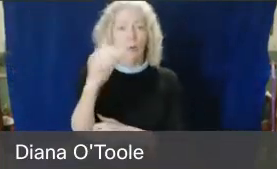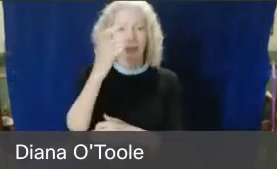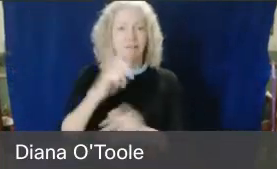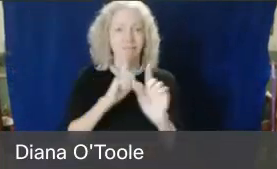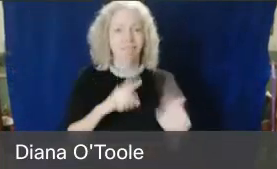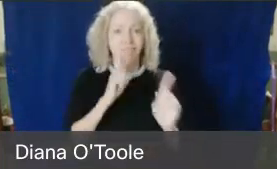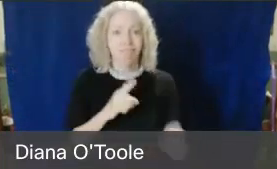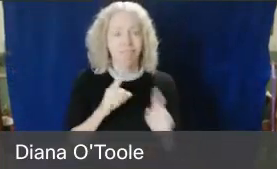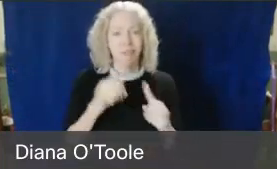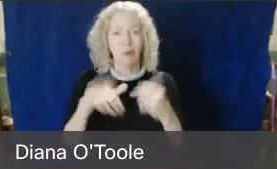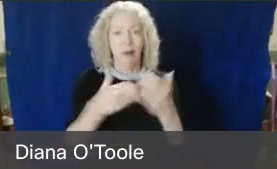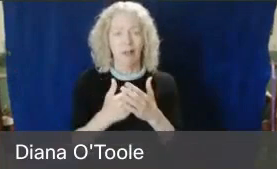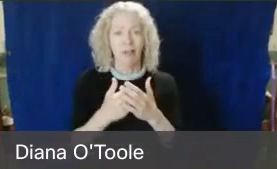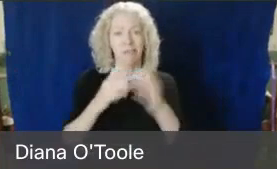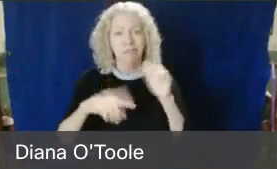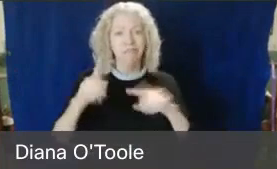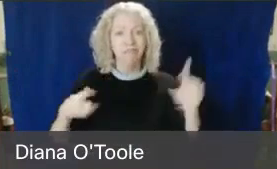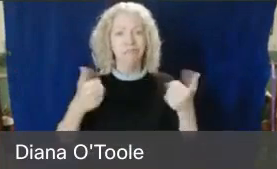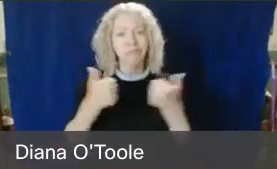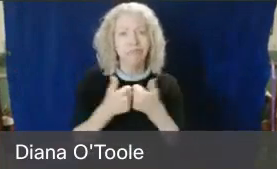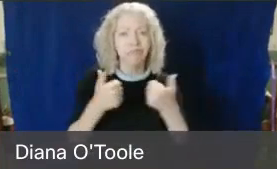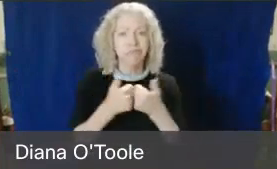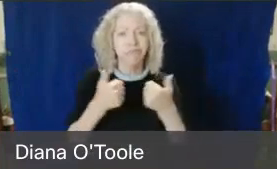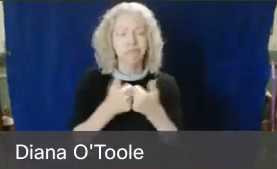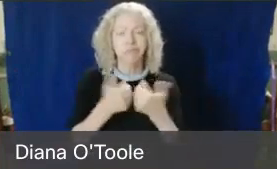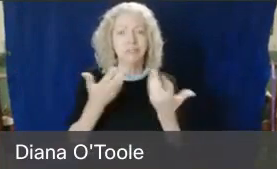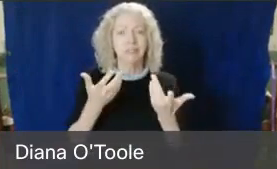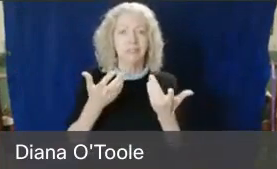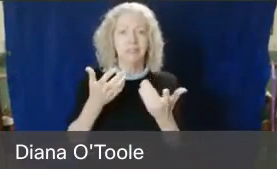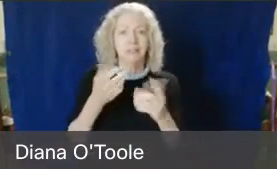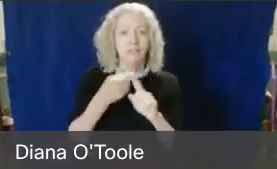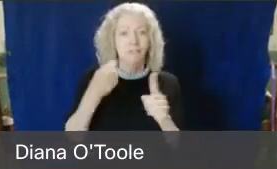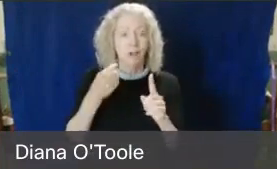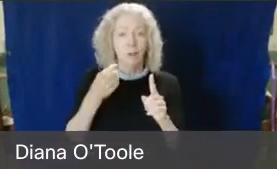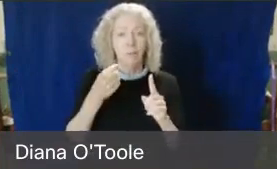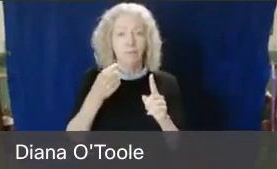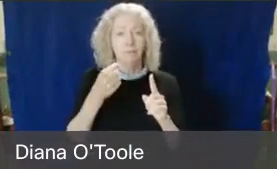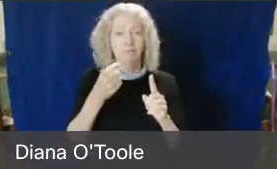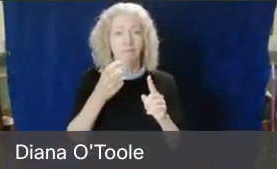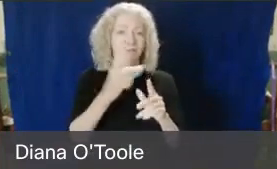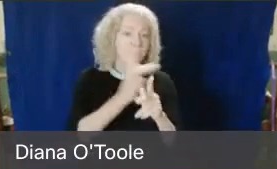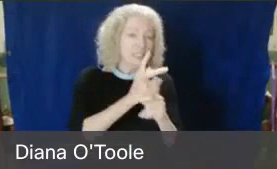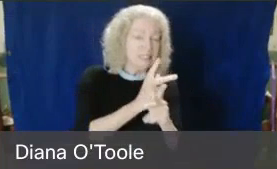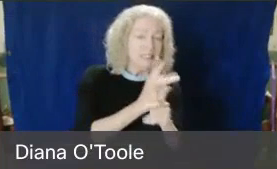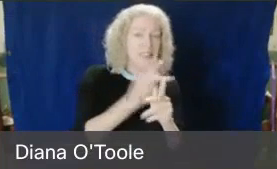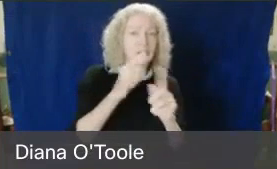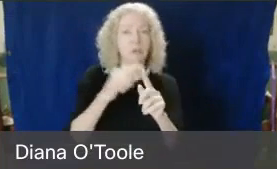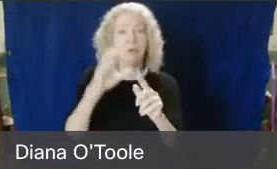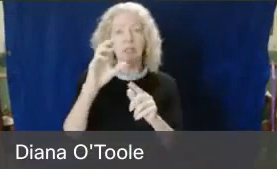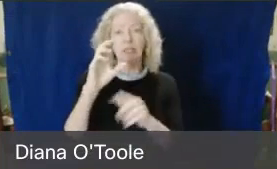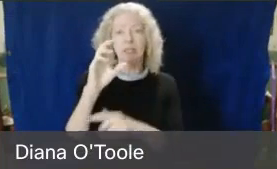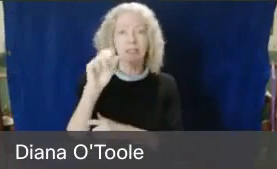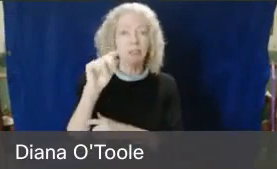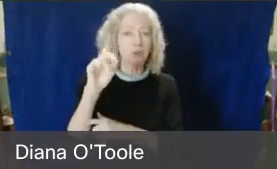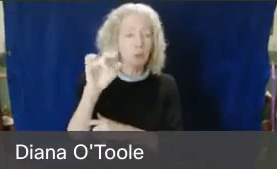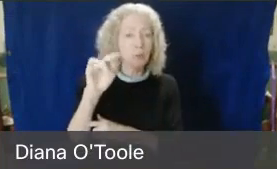students and the college's mission. From facilities to custodians, our IT group and IT